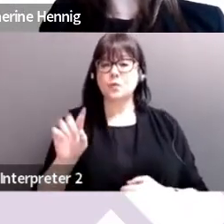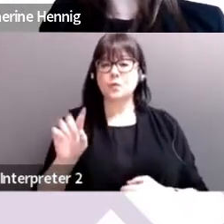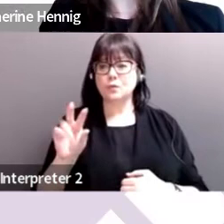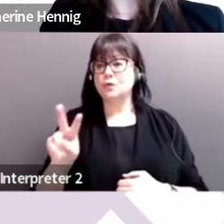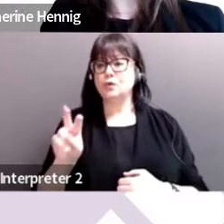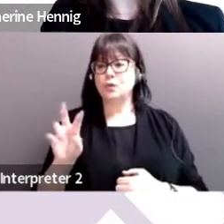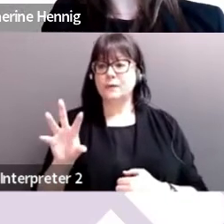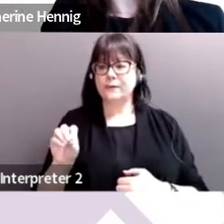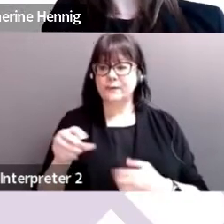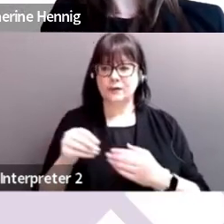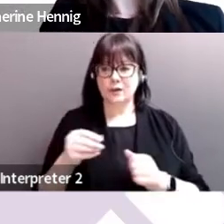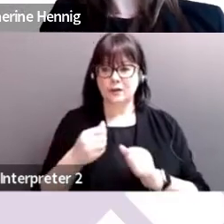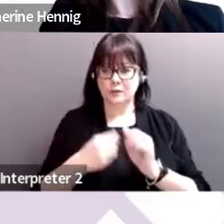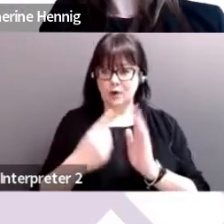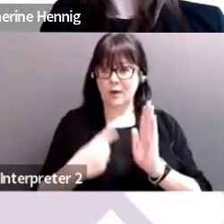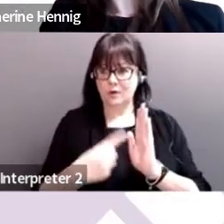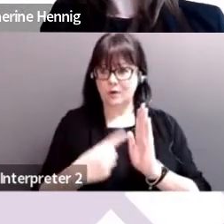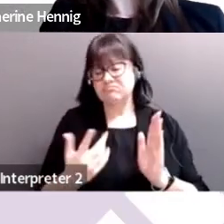grant that you're applying for.